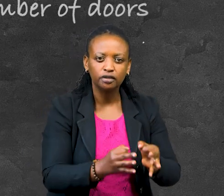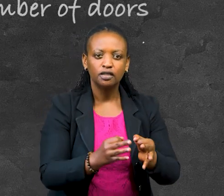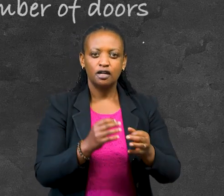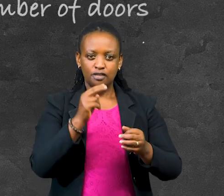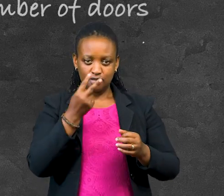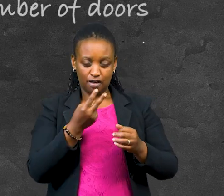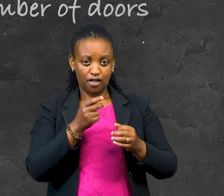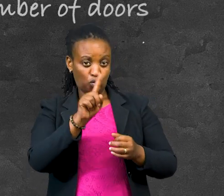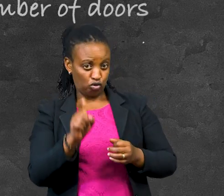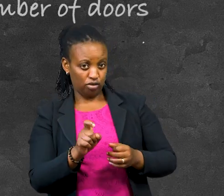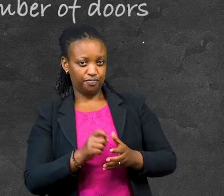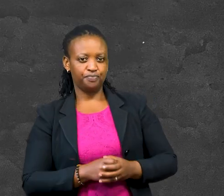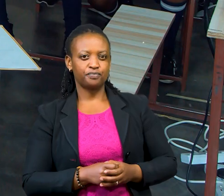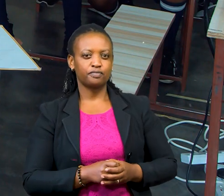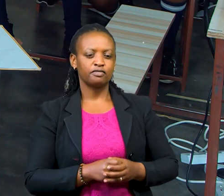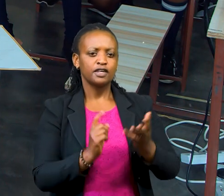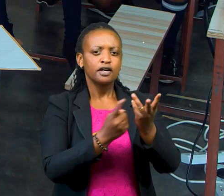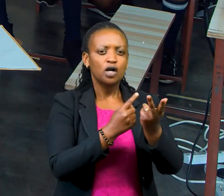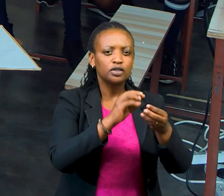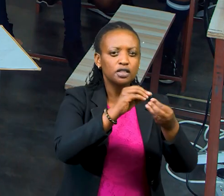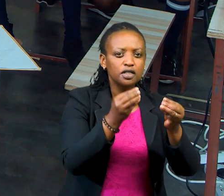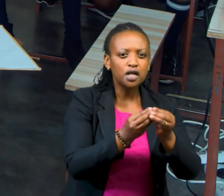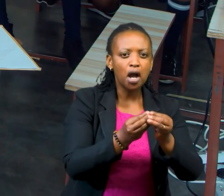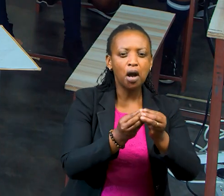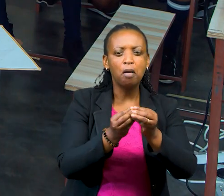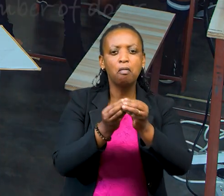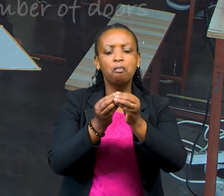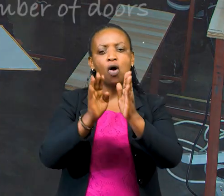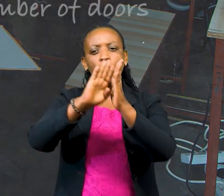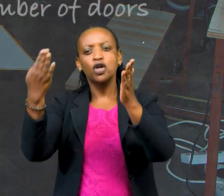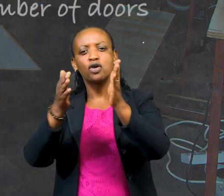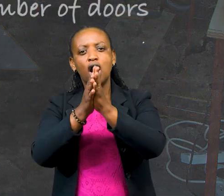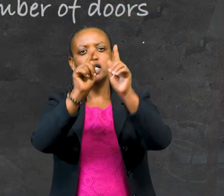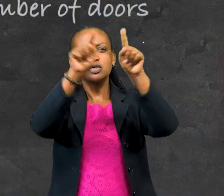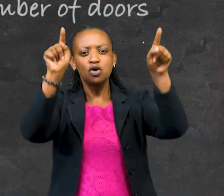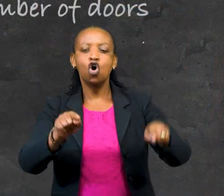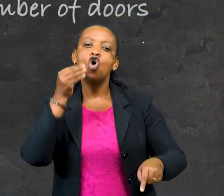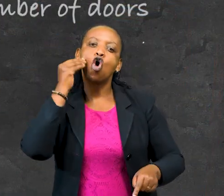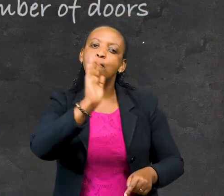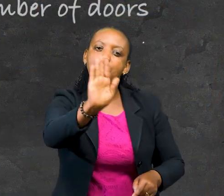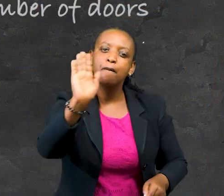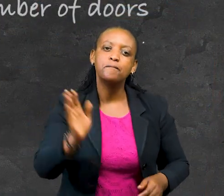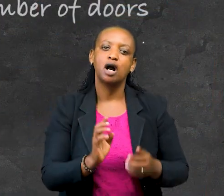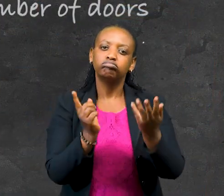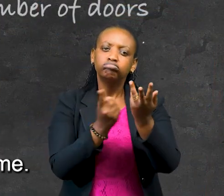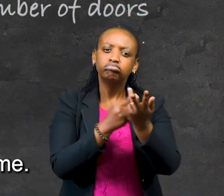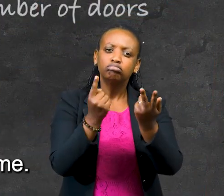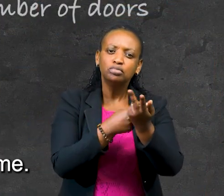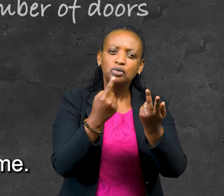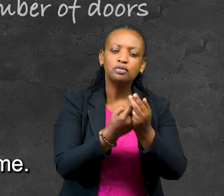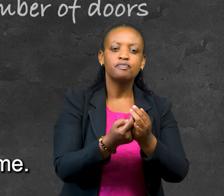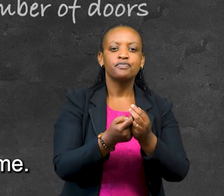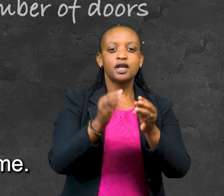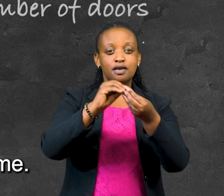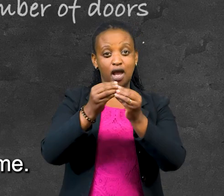each item. The second question, count the number of windows and doors at your home. So you